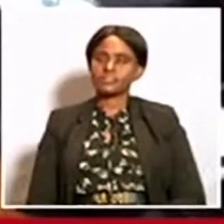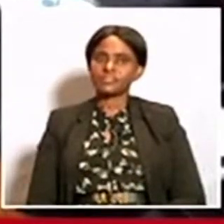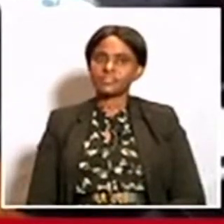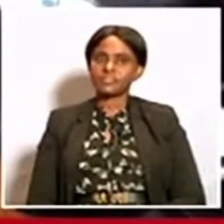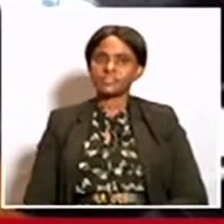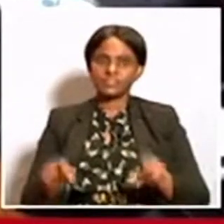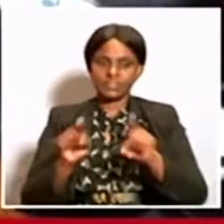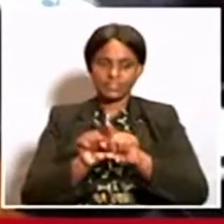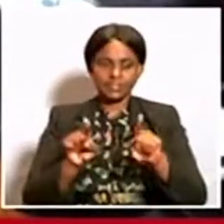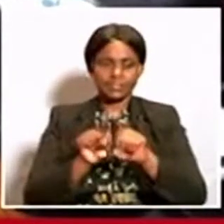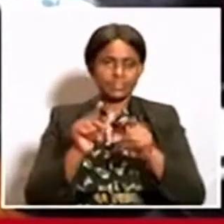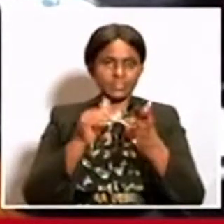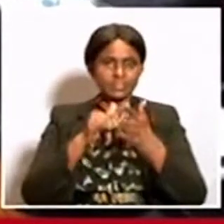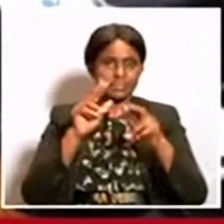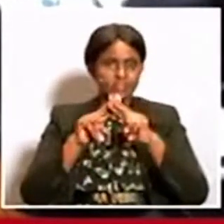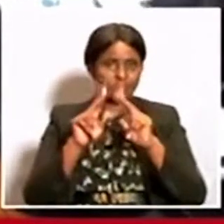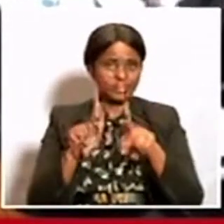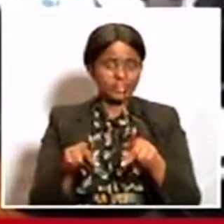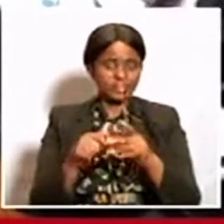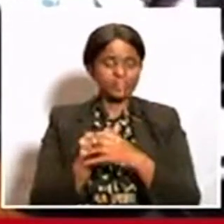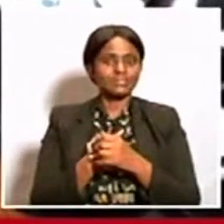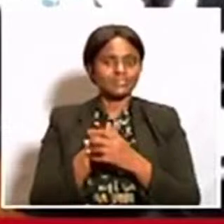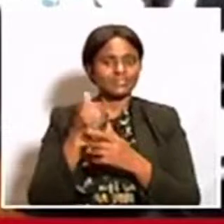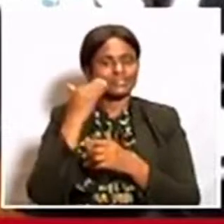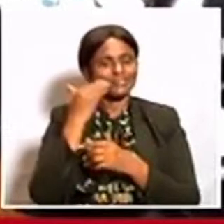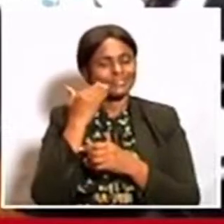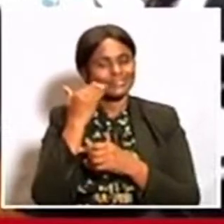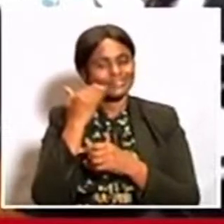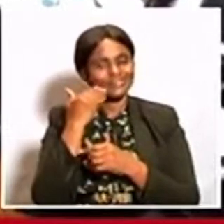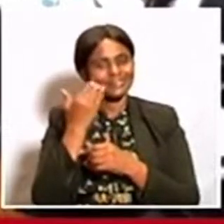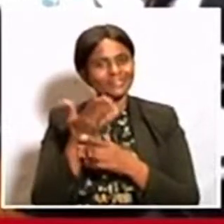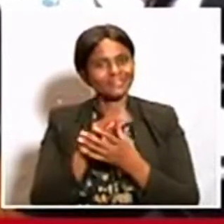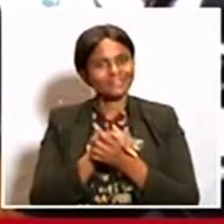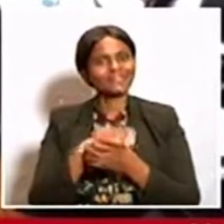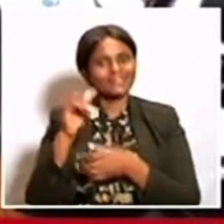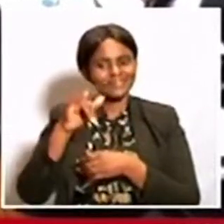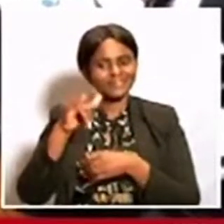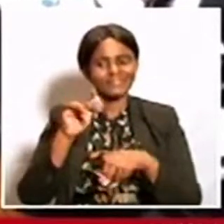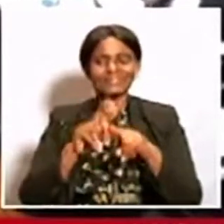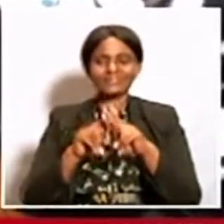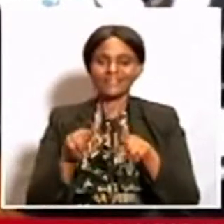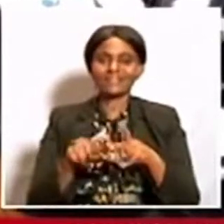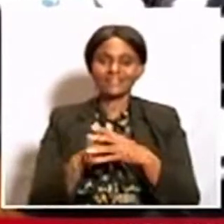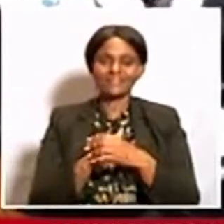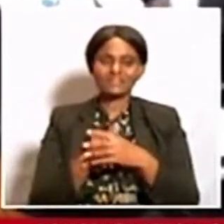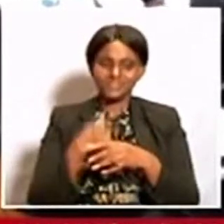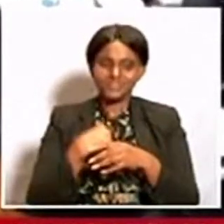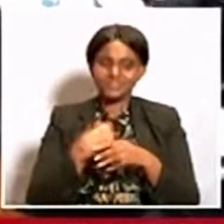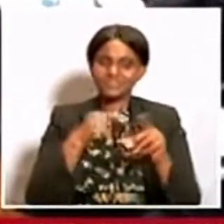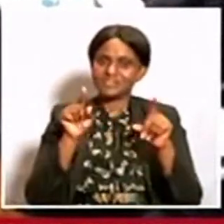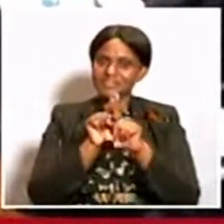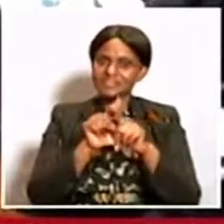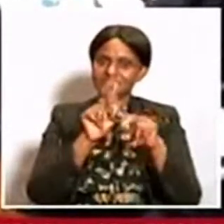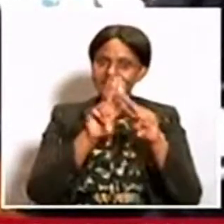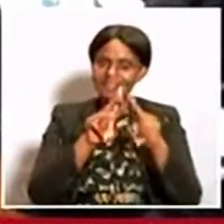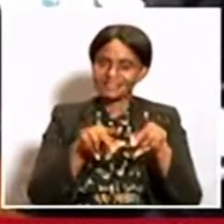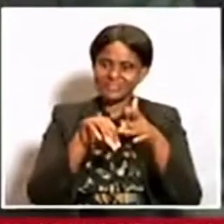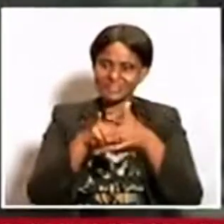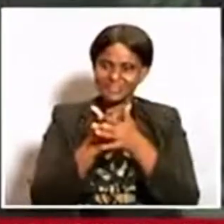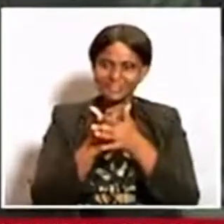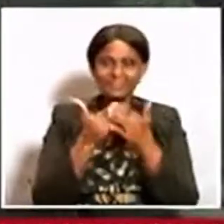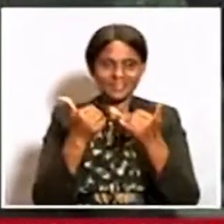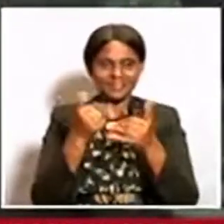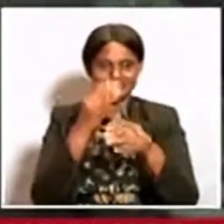On the same. Chair. No lecture. Yes, Chair. I'll go to the same chair. Say, however,